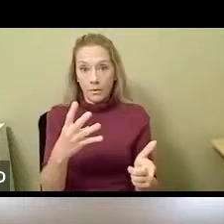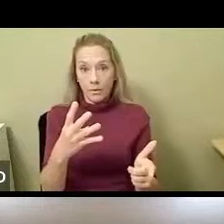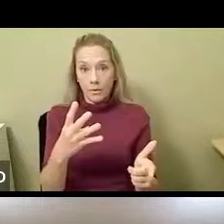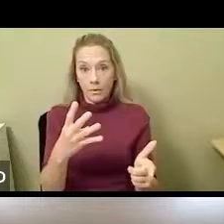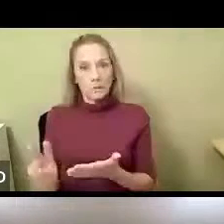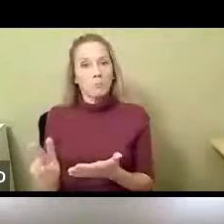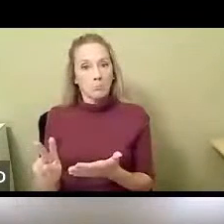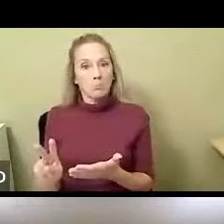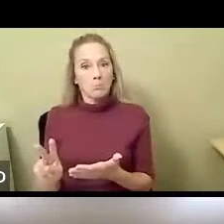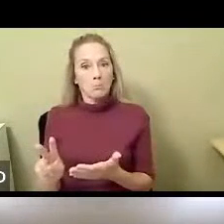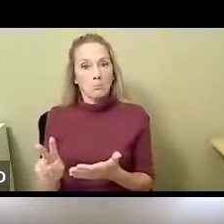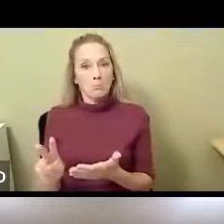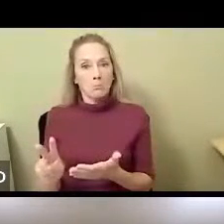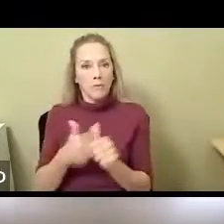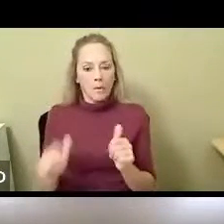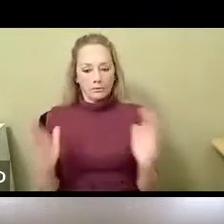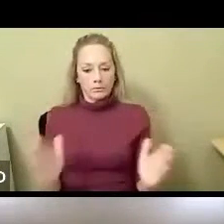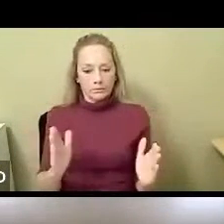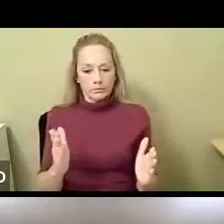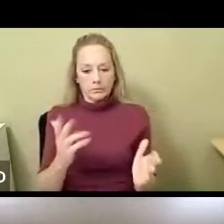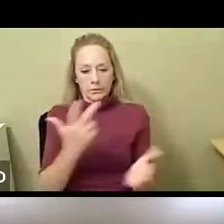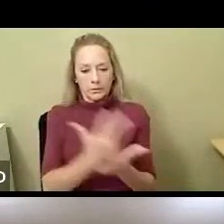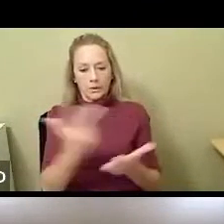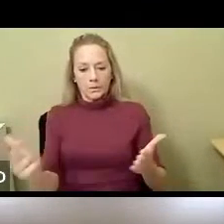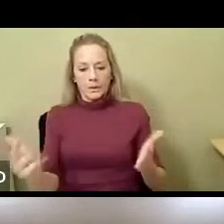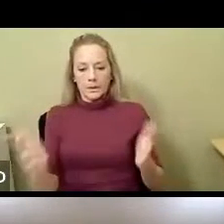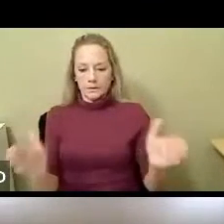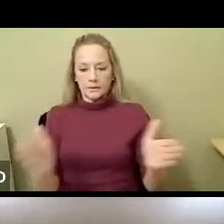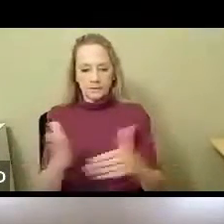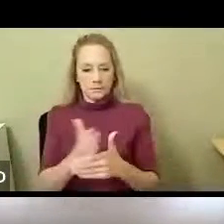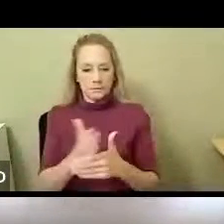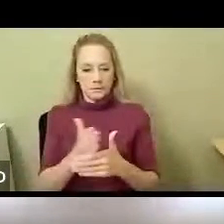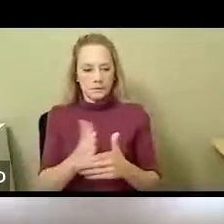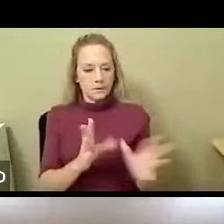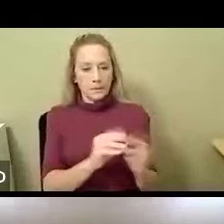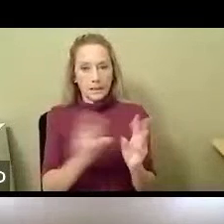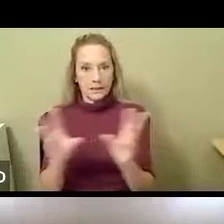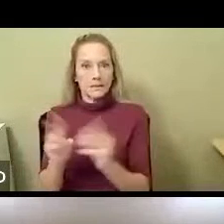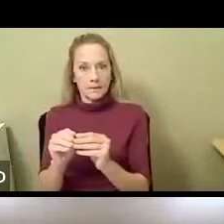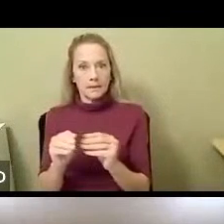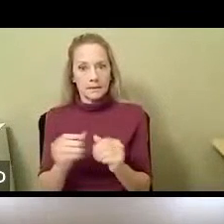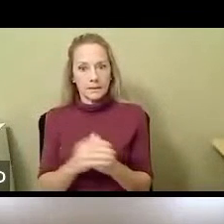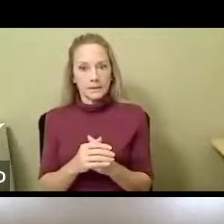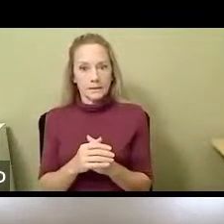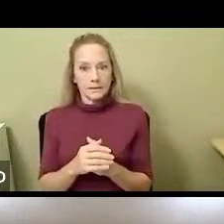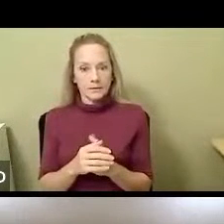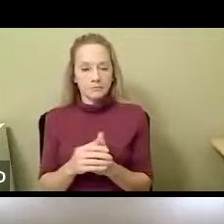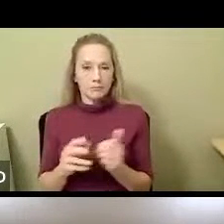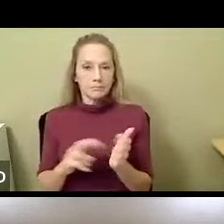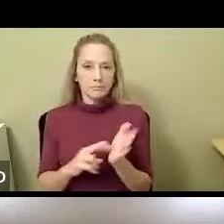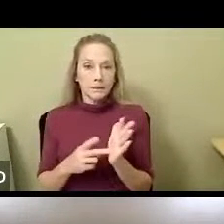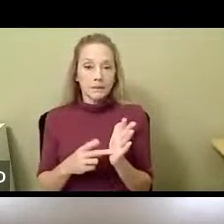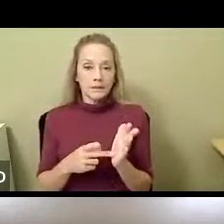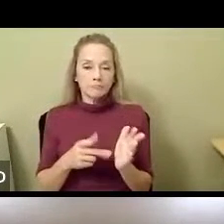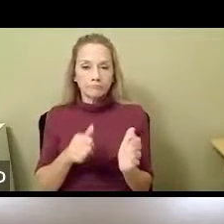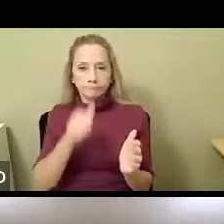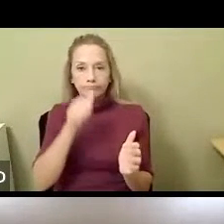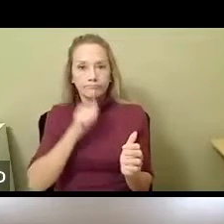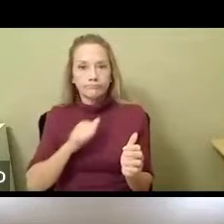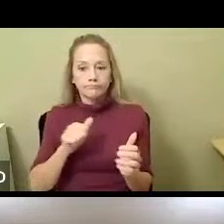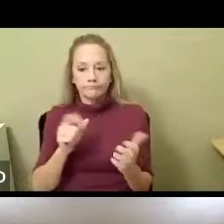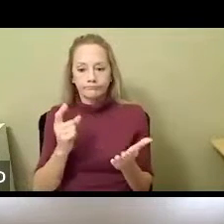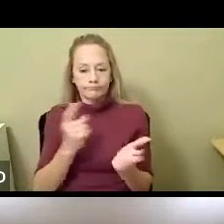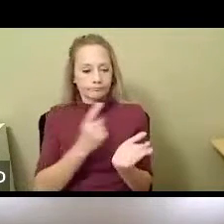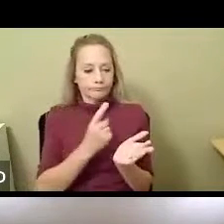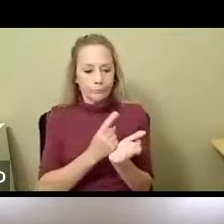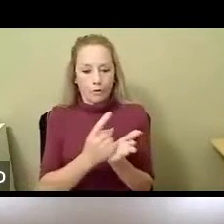bi-weekly meeting, and then with a 3-week gap, the price, everything costs. So the price would be that we'd have to meet, 1 week